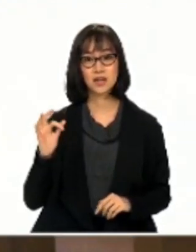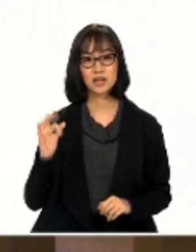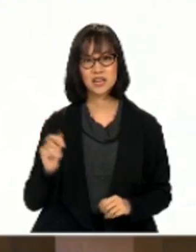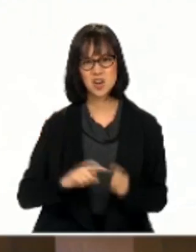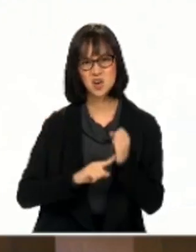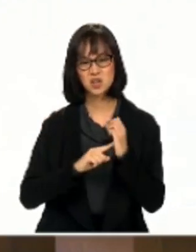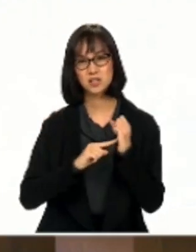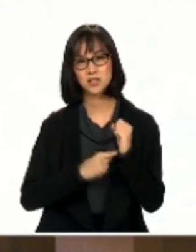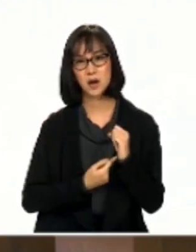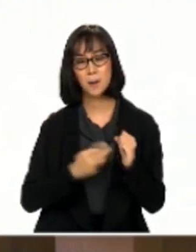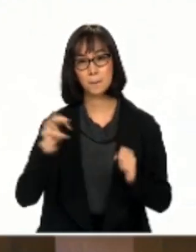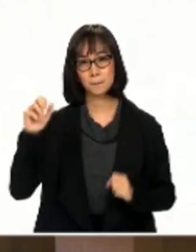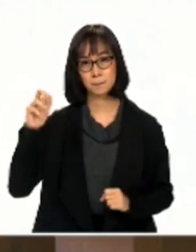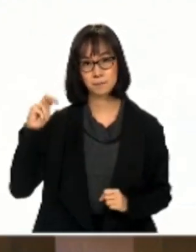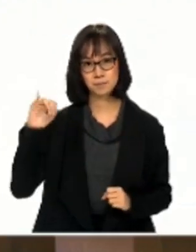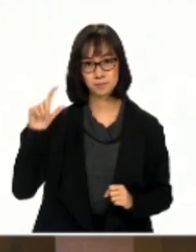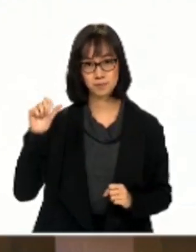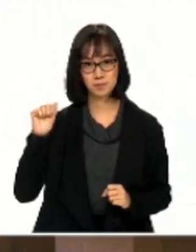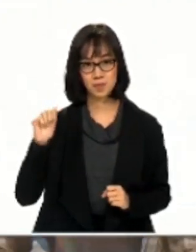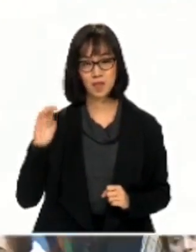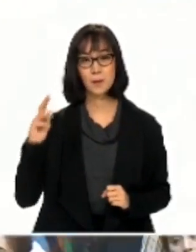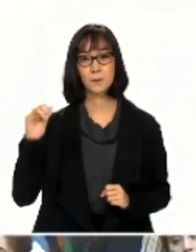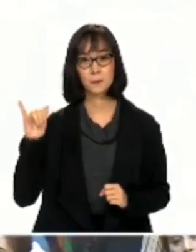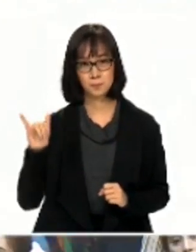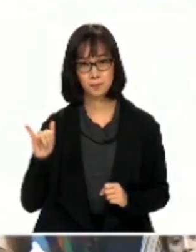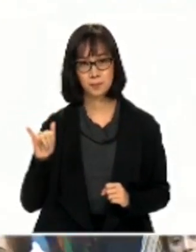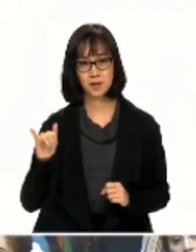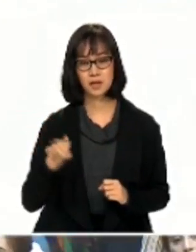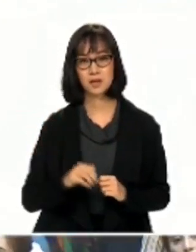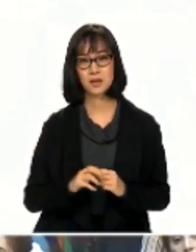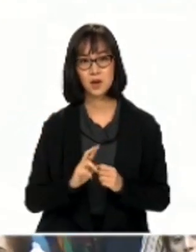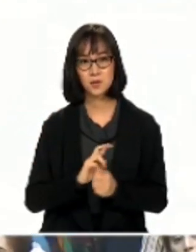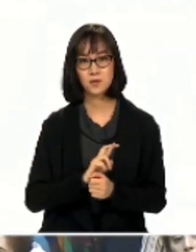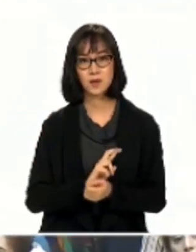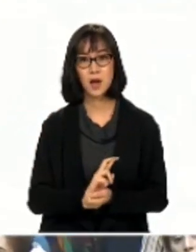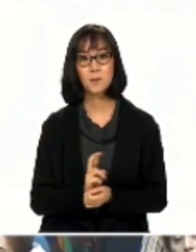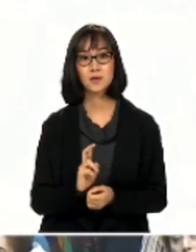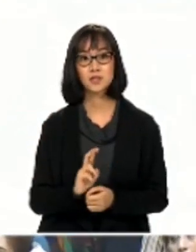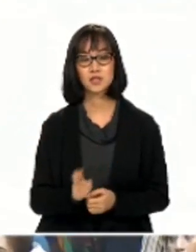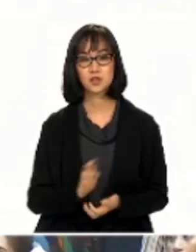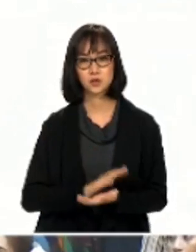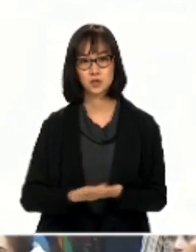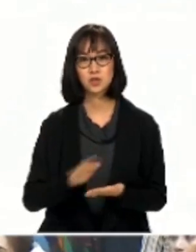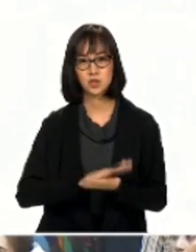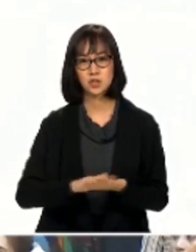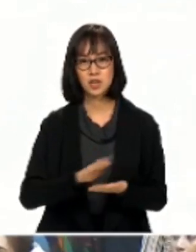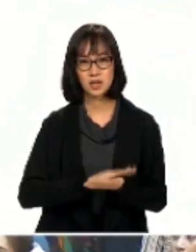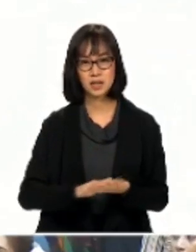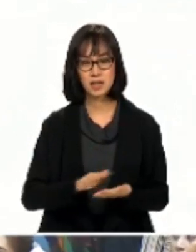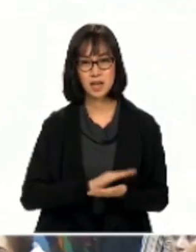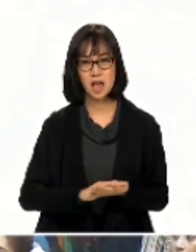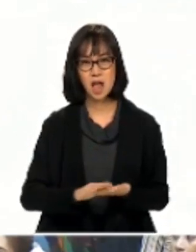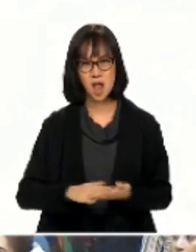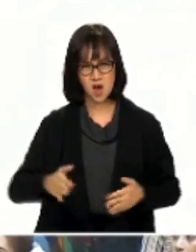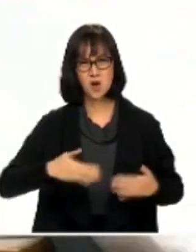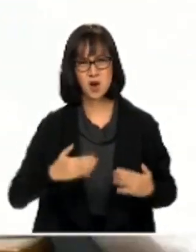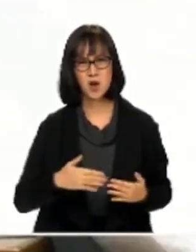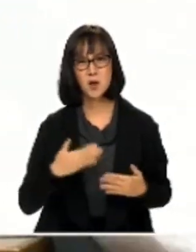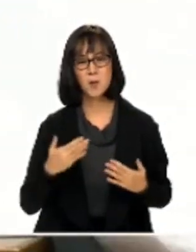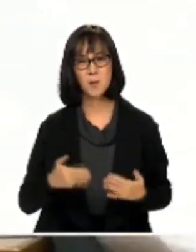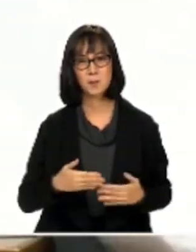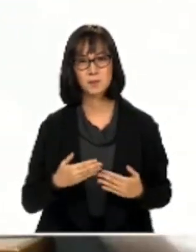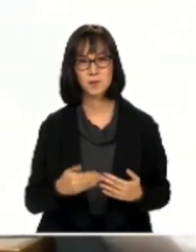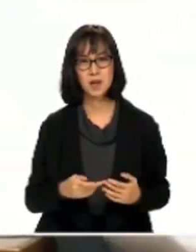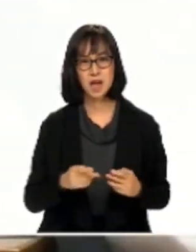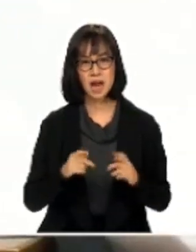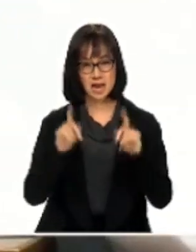Bay rehabilitation. Though we have a long way to go, we are encouraged by the test results of the waters